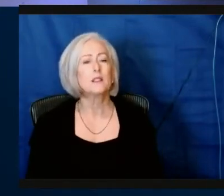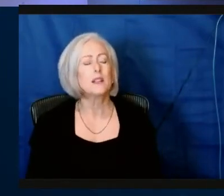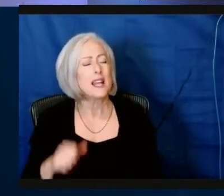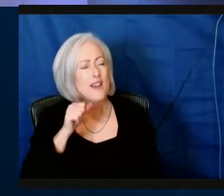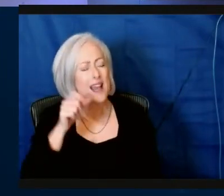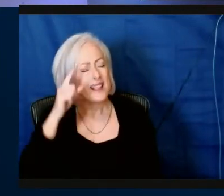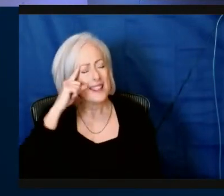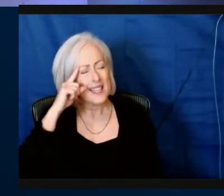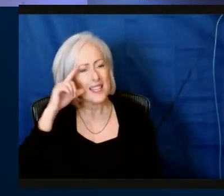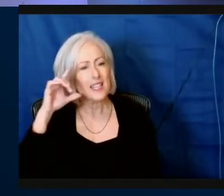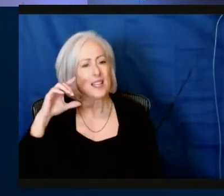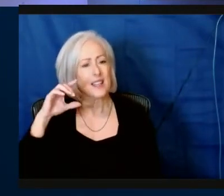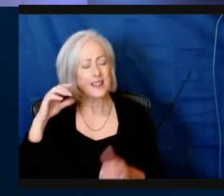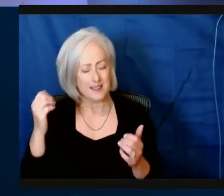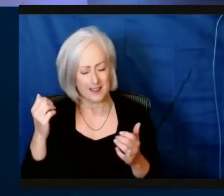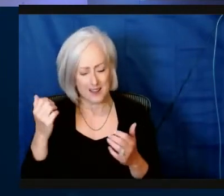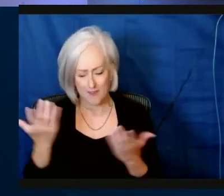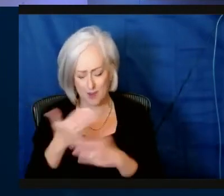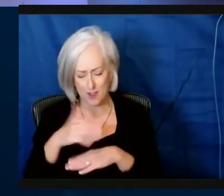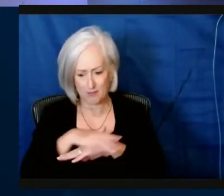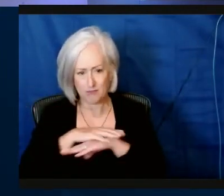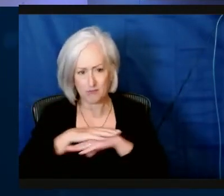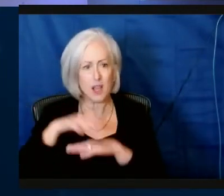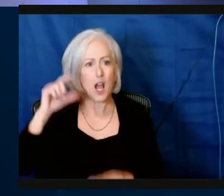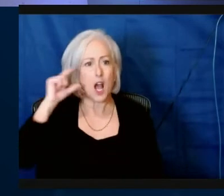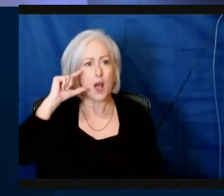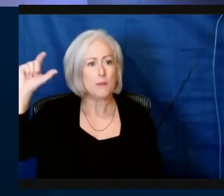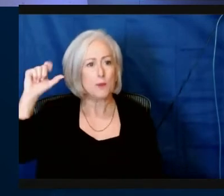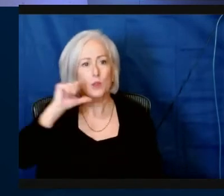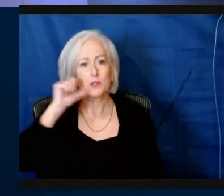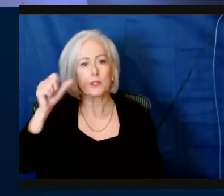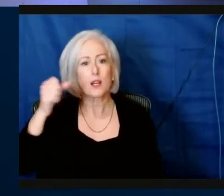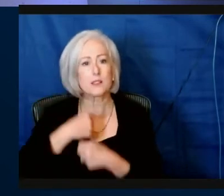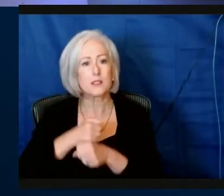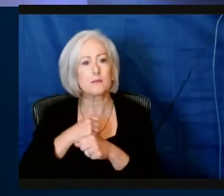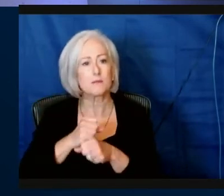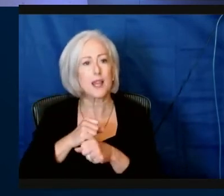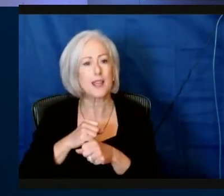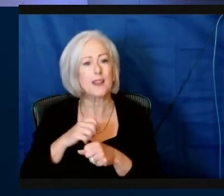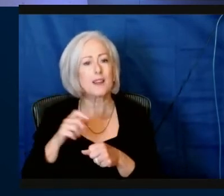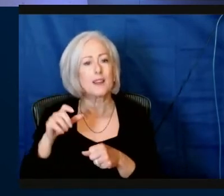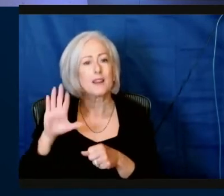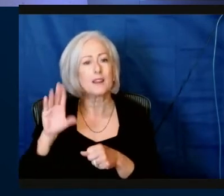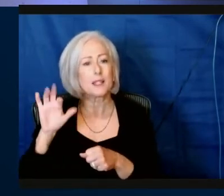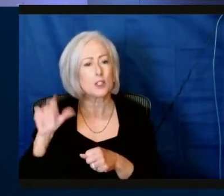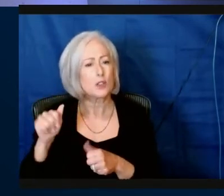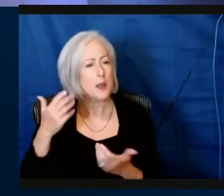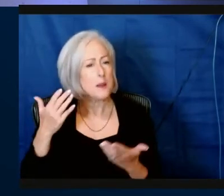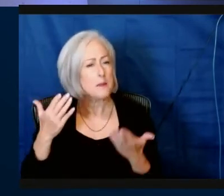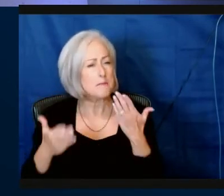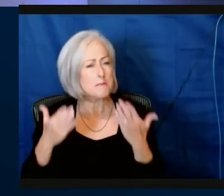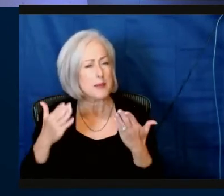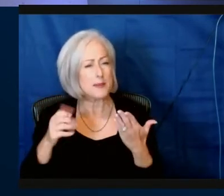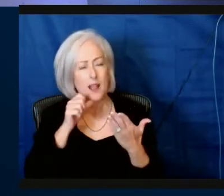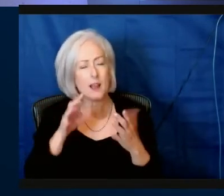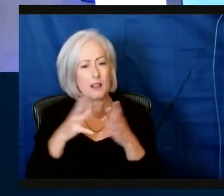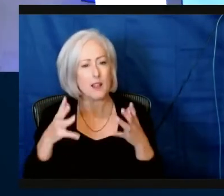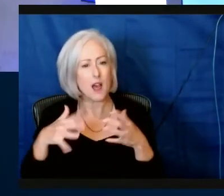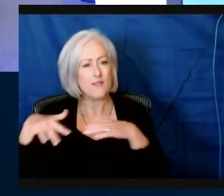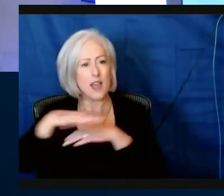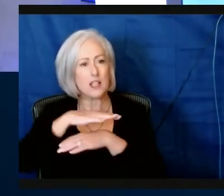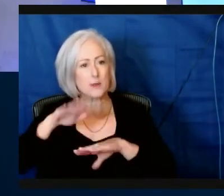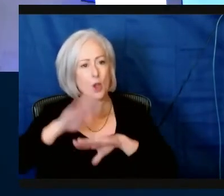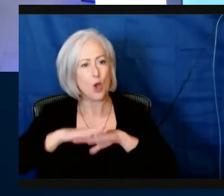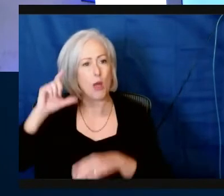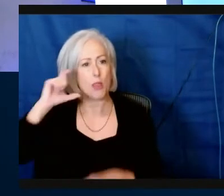or viral growth, right? So maybe they didn't survive, and there's a fair amount of different kind of funny radiation. There's not a lot of atmosphere around the moon. So yep. All